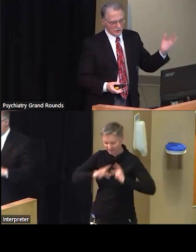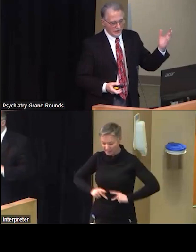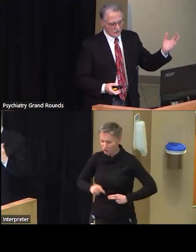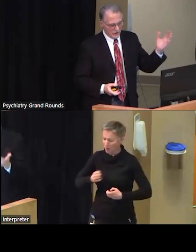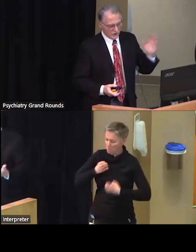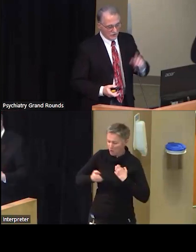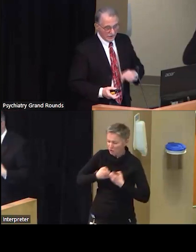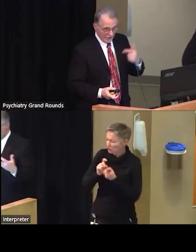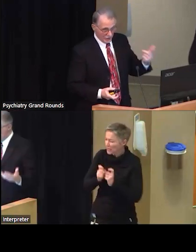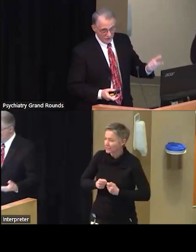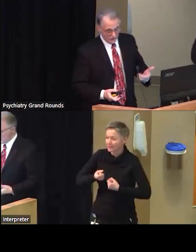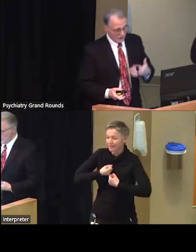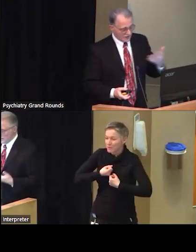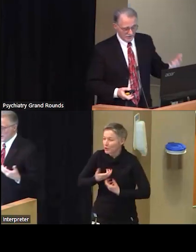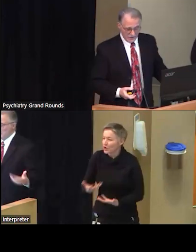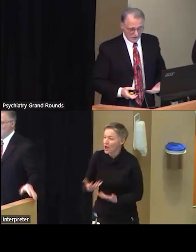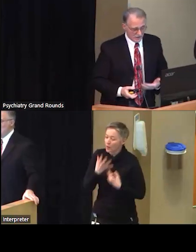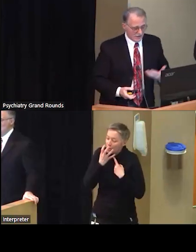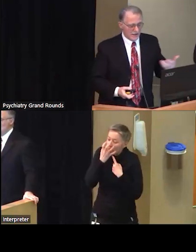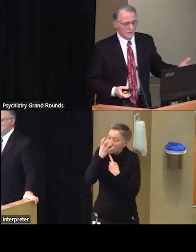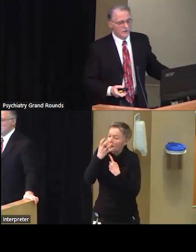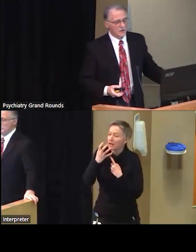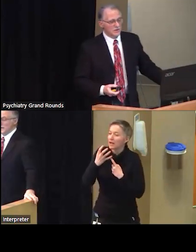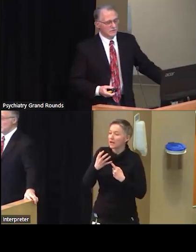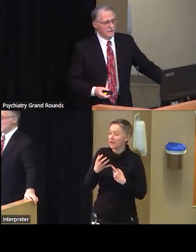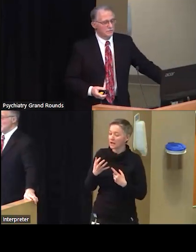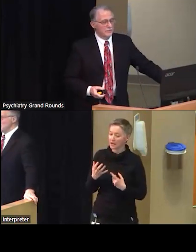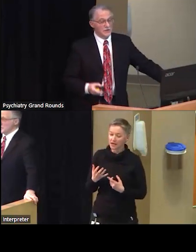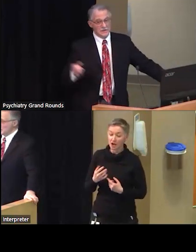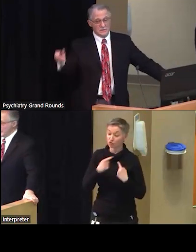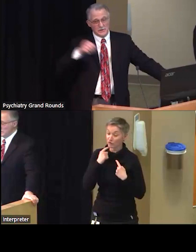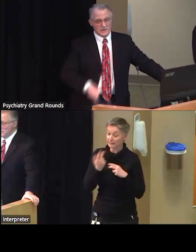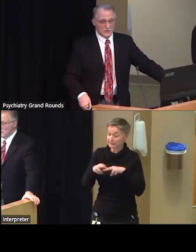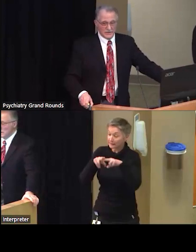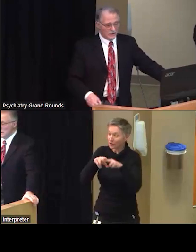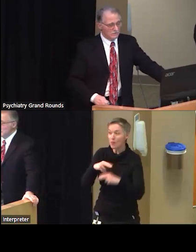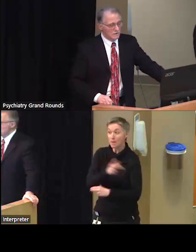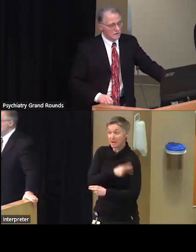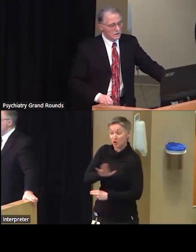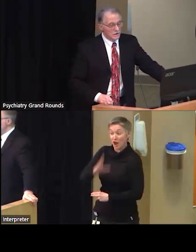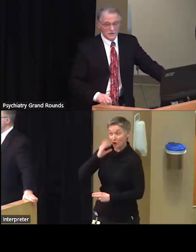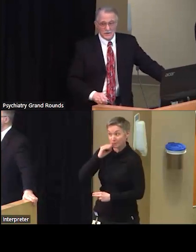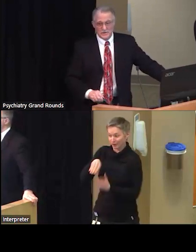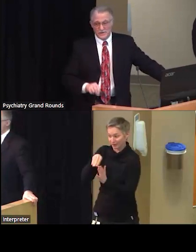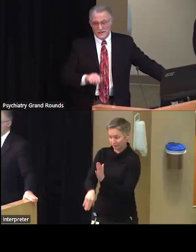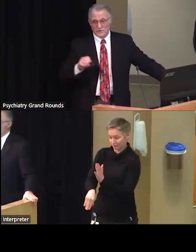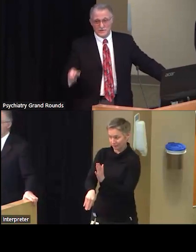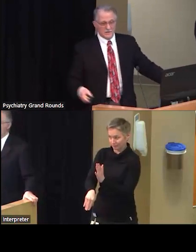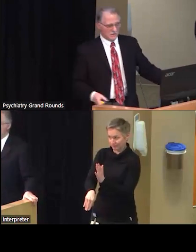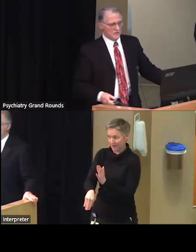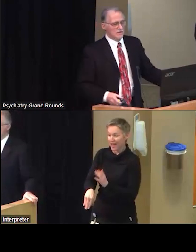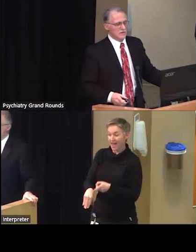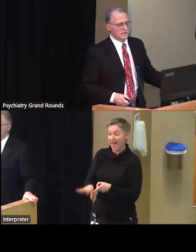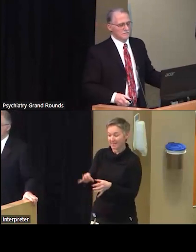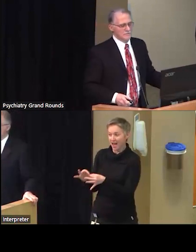emotional, burnout, depression, irritability, incivility starts to happen, risk of error, patient experience goes down, disruptive behavior has